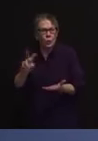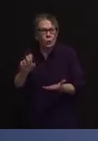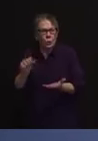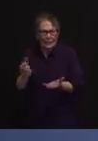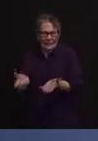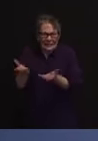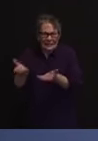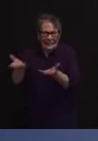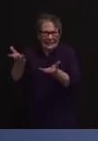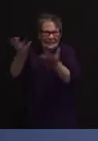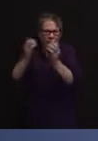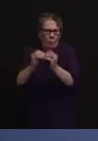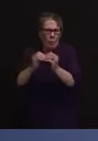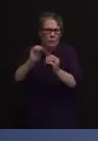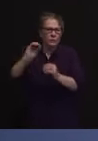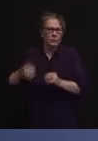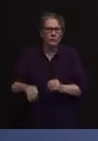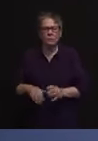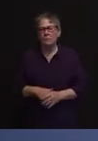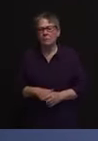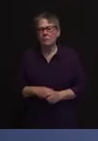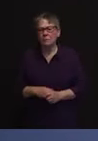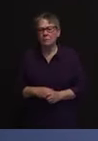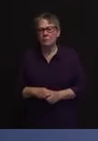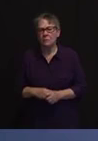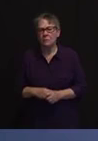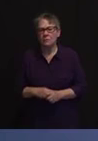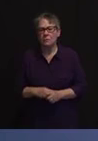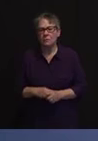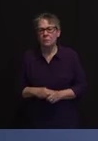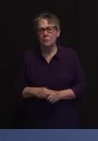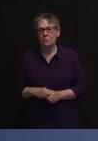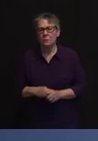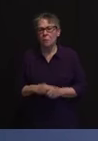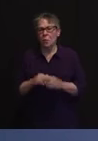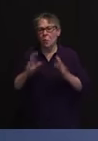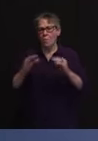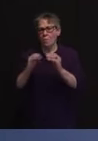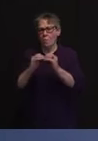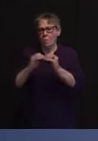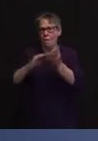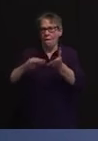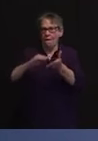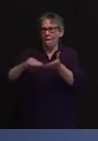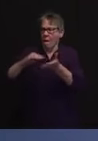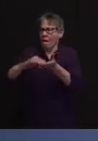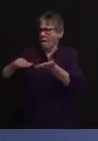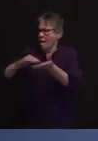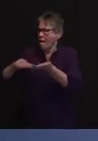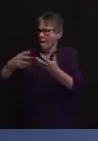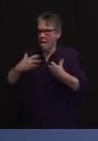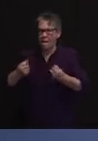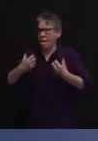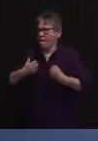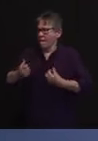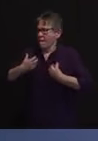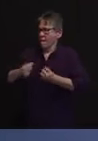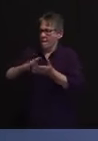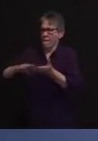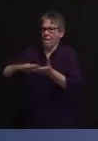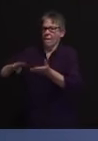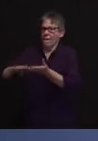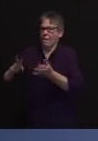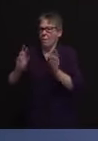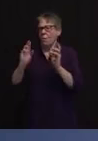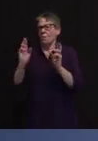more people, and holding hospitalizations and, more importantly, critical care patients somewhat